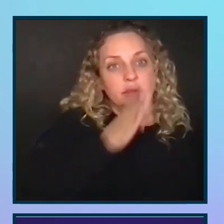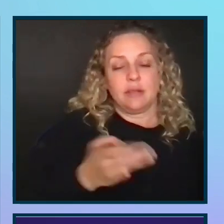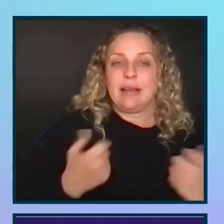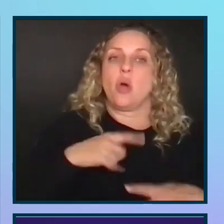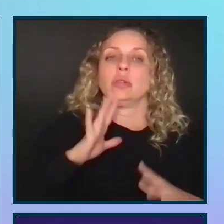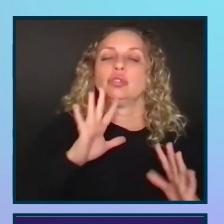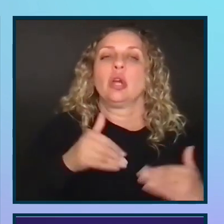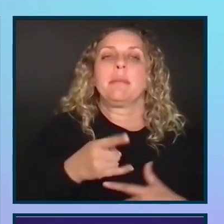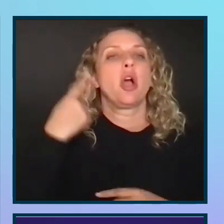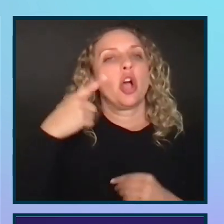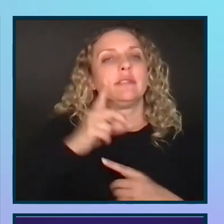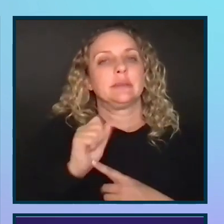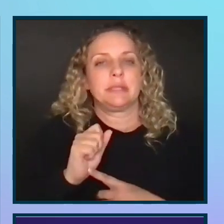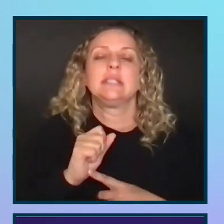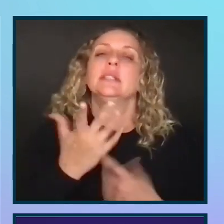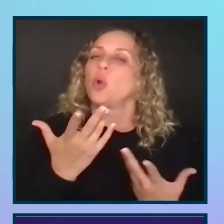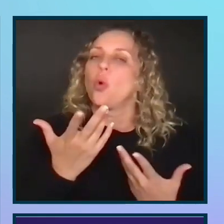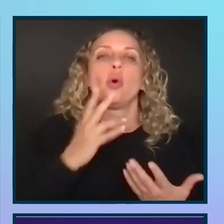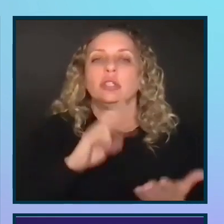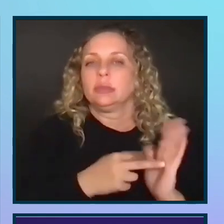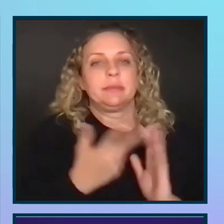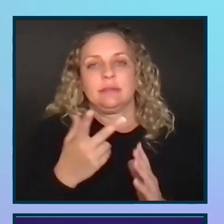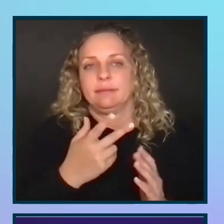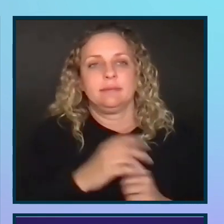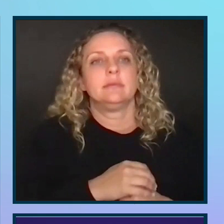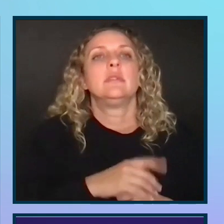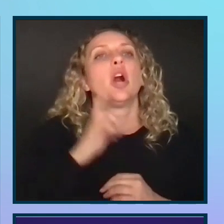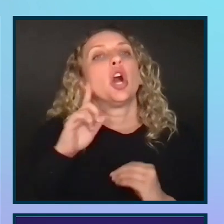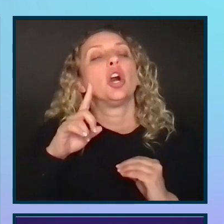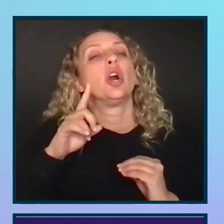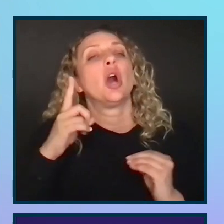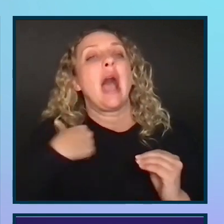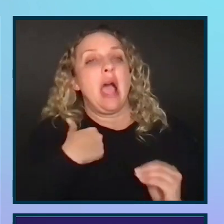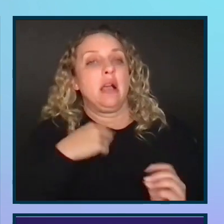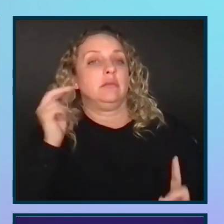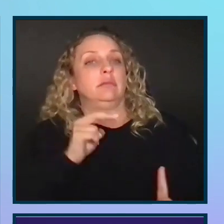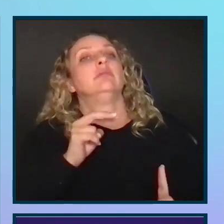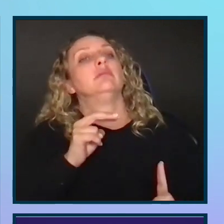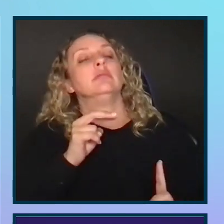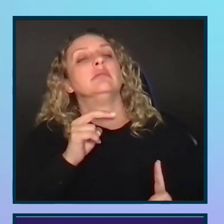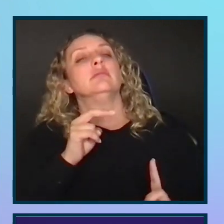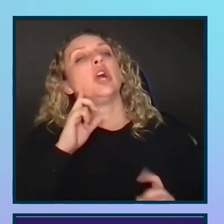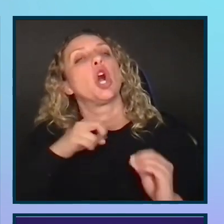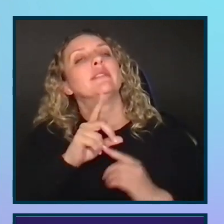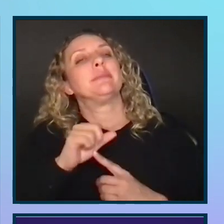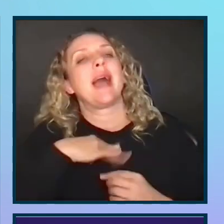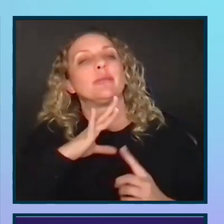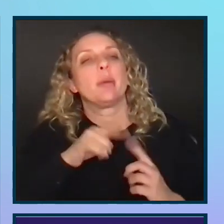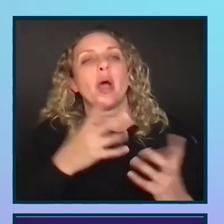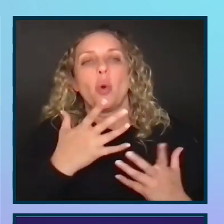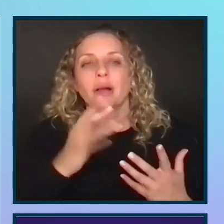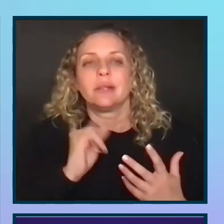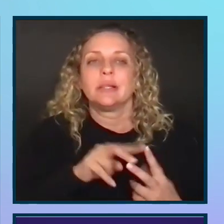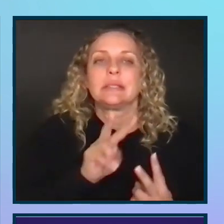talk about cognitive disabilities. So let's talk about some definitions. So when I'm talking about cognitive disabilities, what I'm talking about are